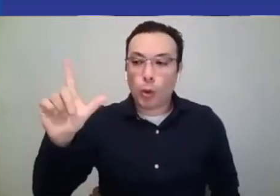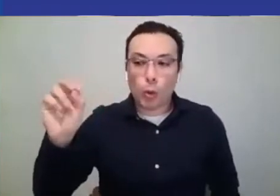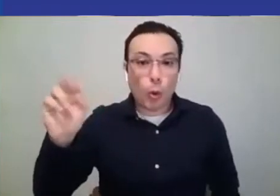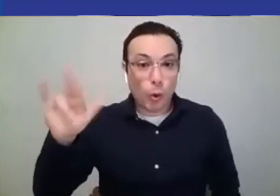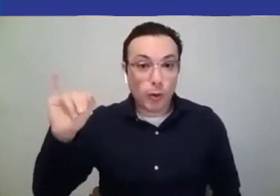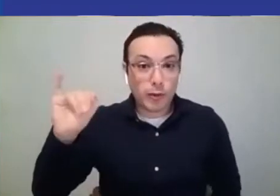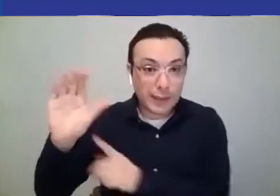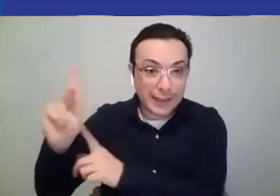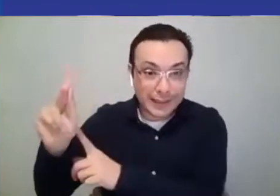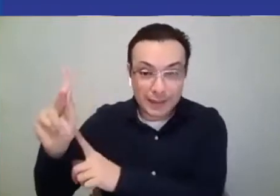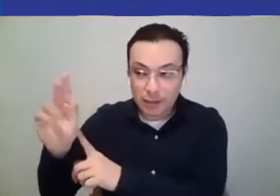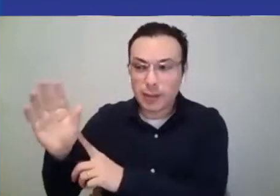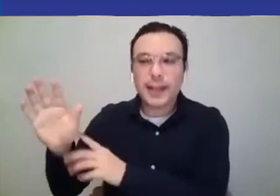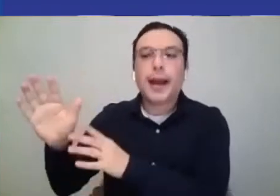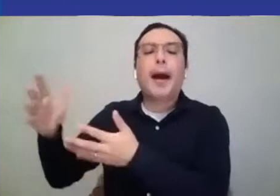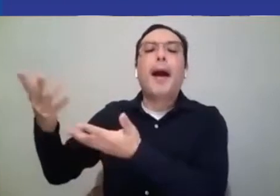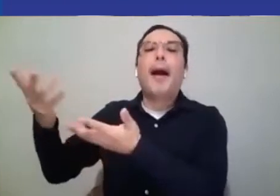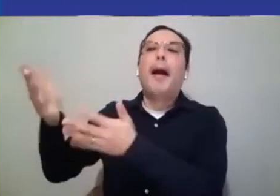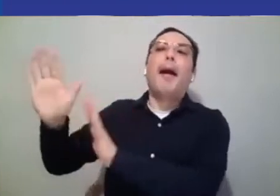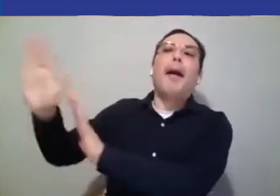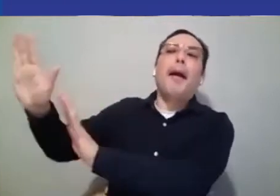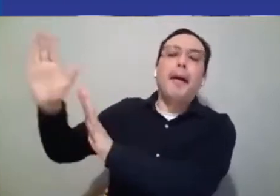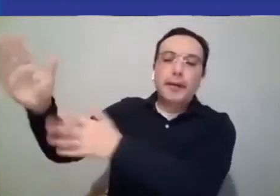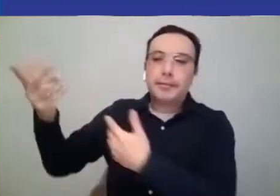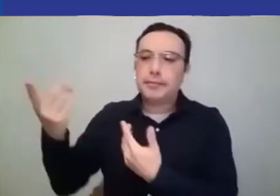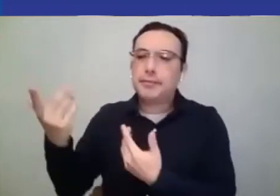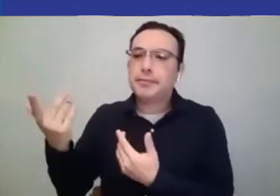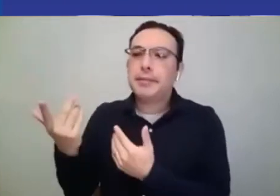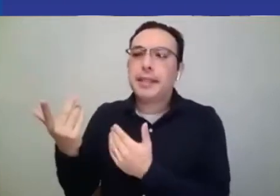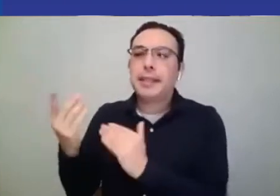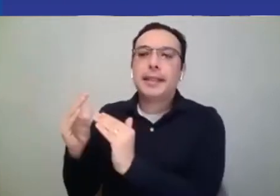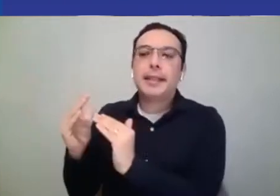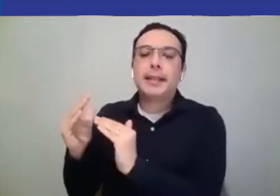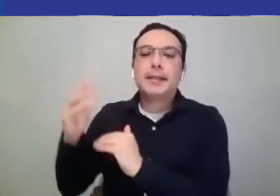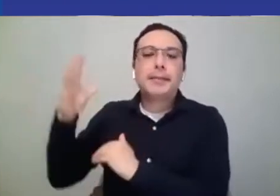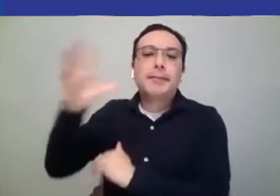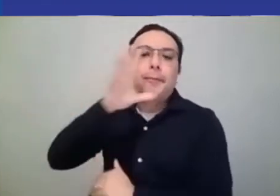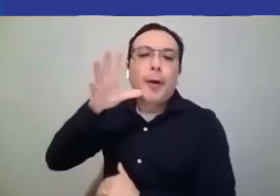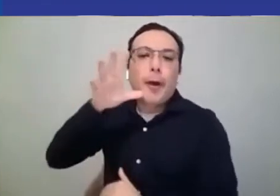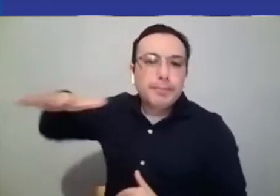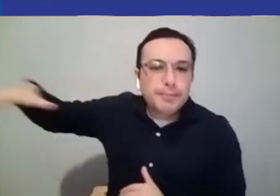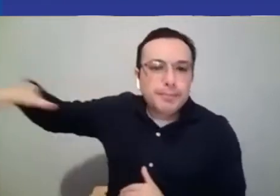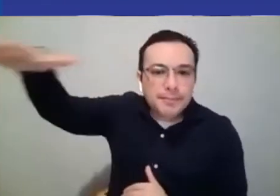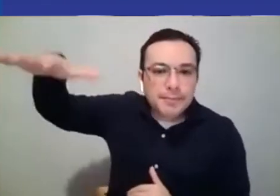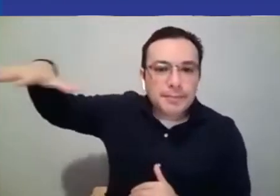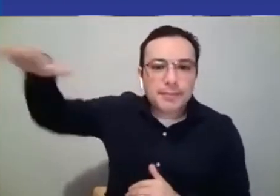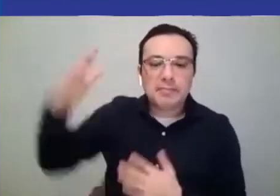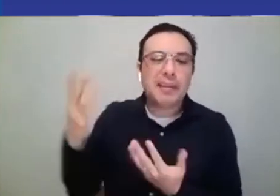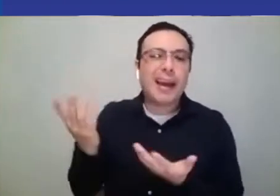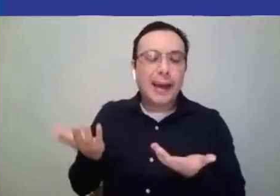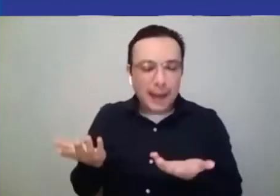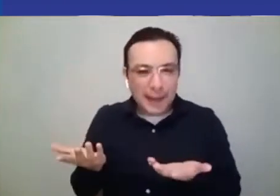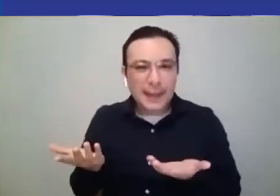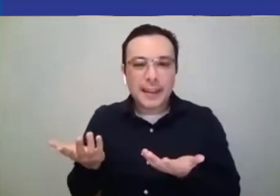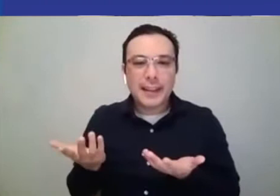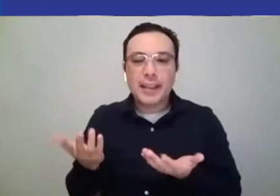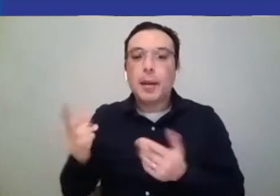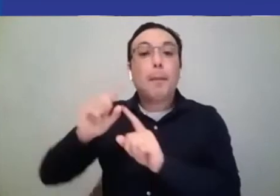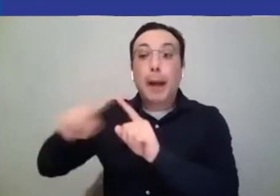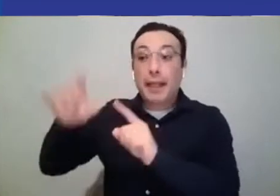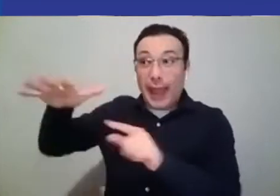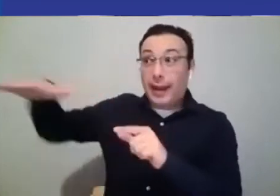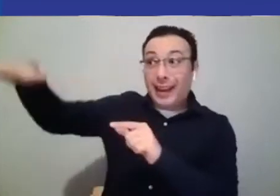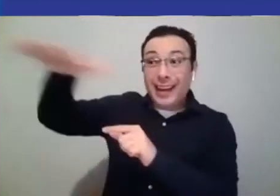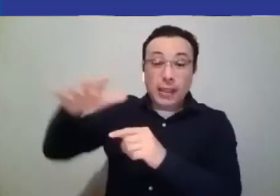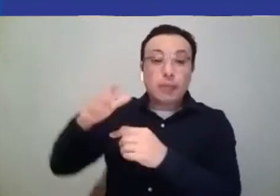find in so many of the folkloric strains or motifs in dance, the whole idea of that social